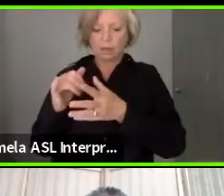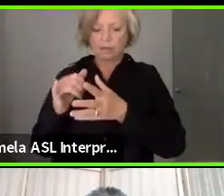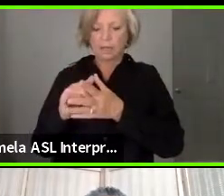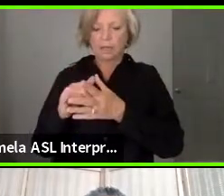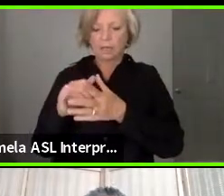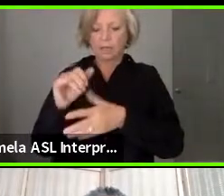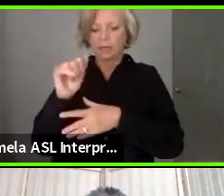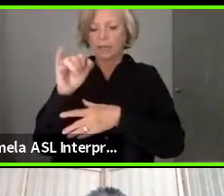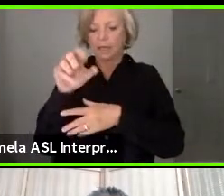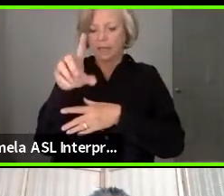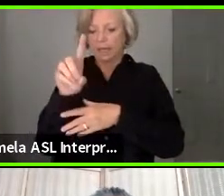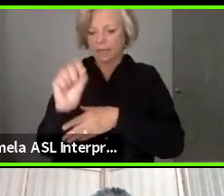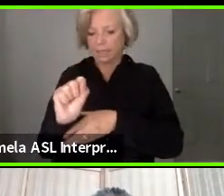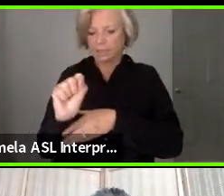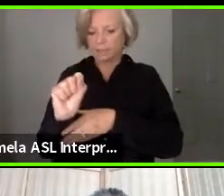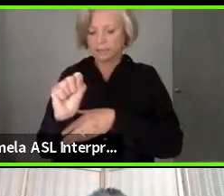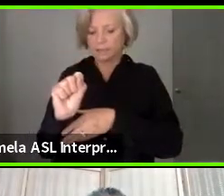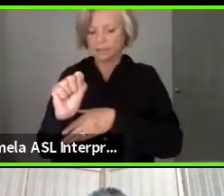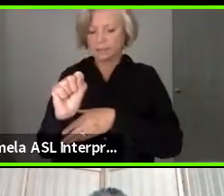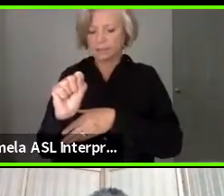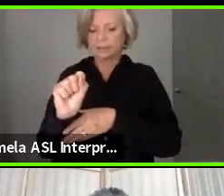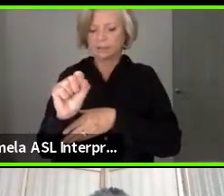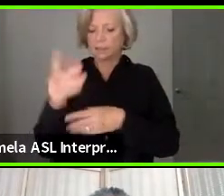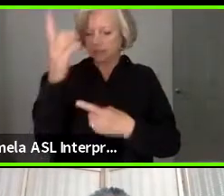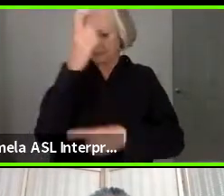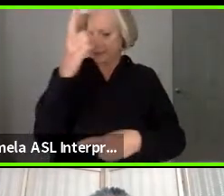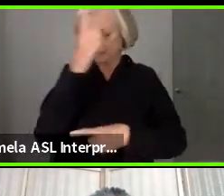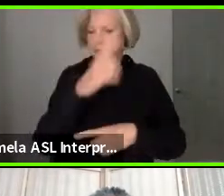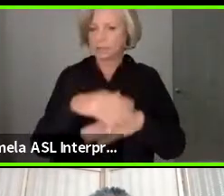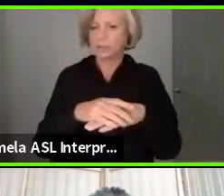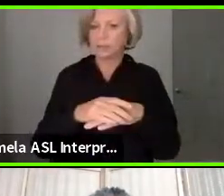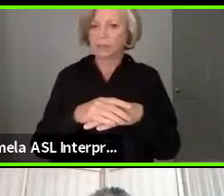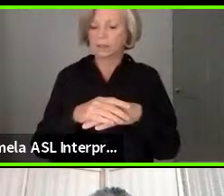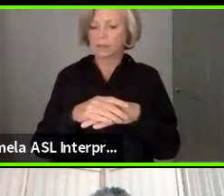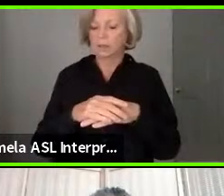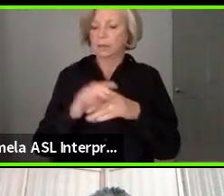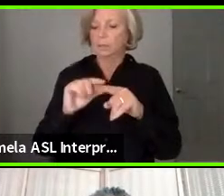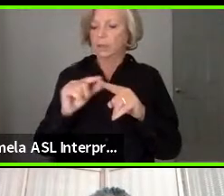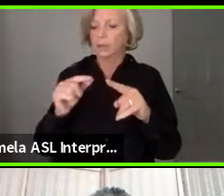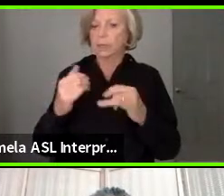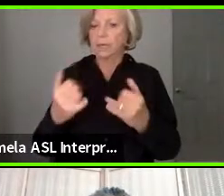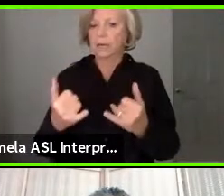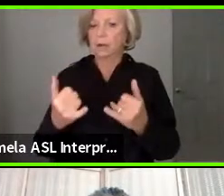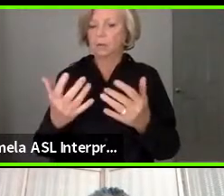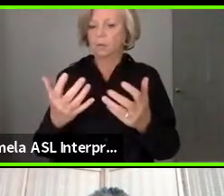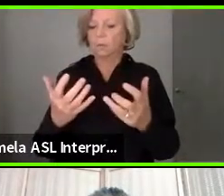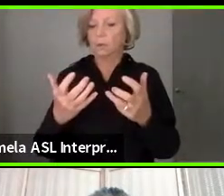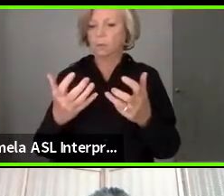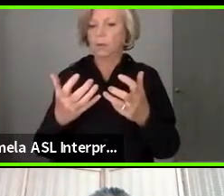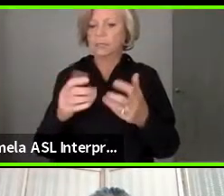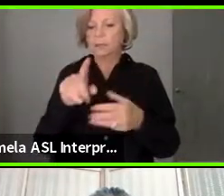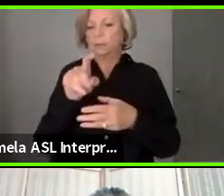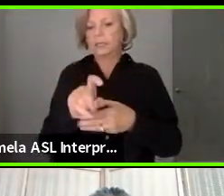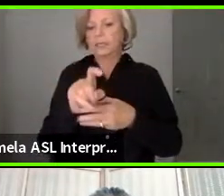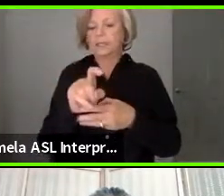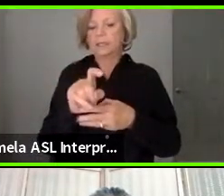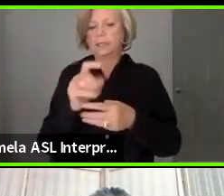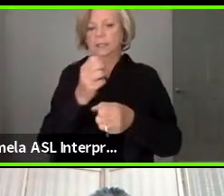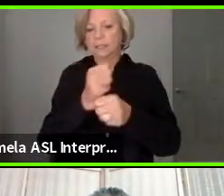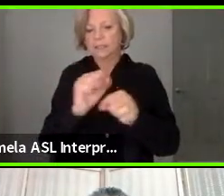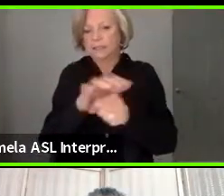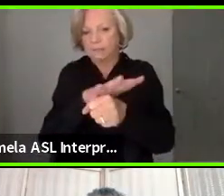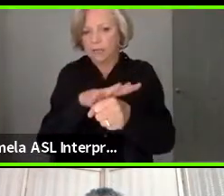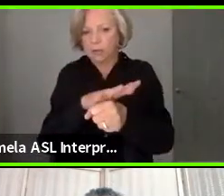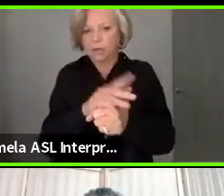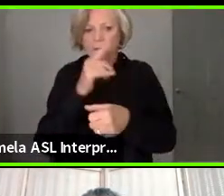disease. And so for that, World was founded for women to have a safe haven that had been diagnosed with HIV, that had been diagnosed